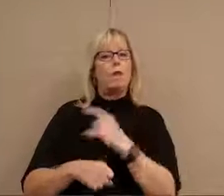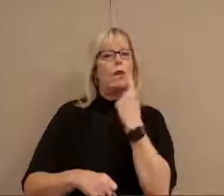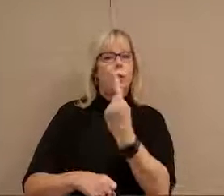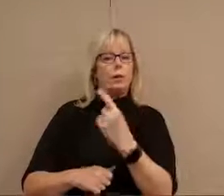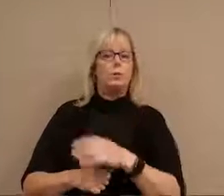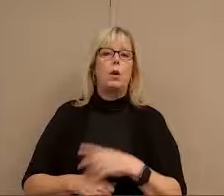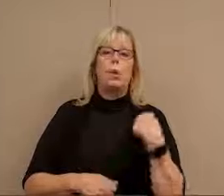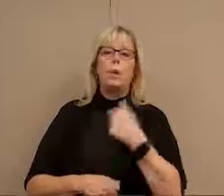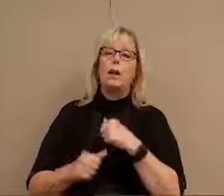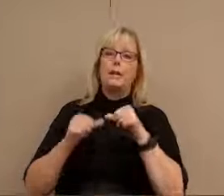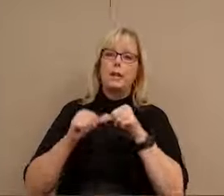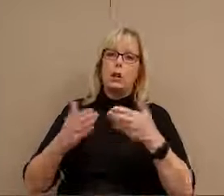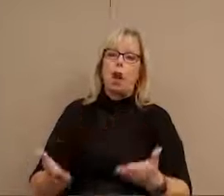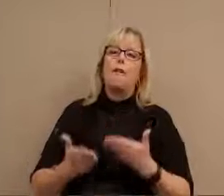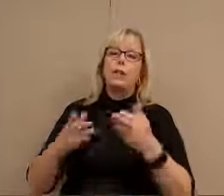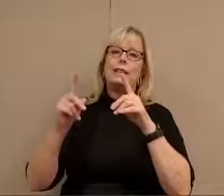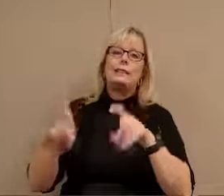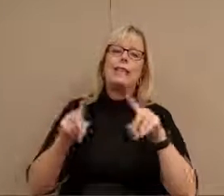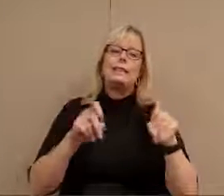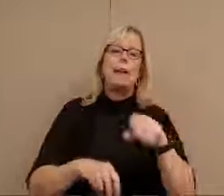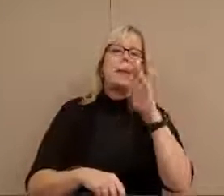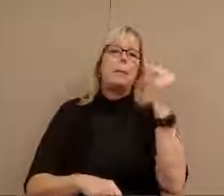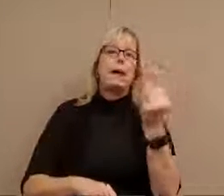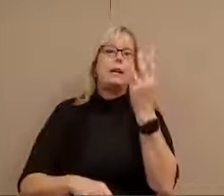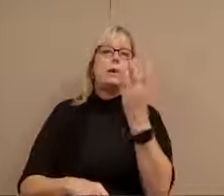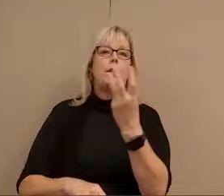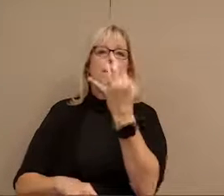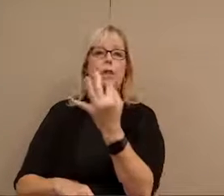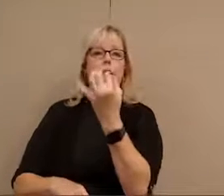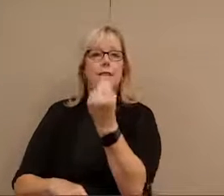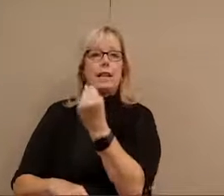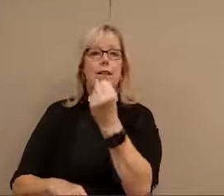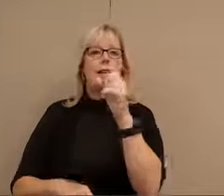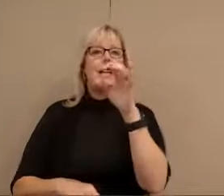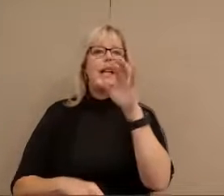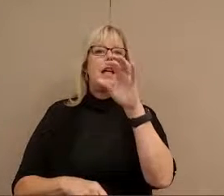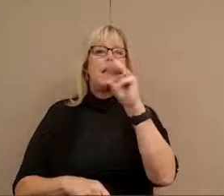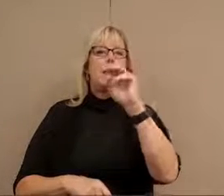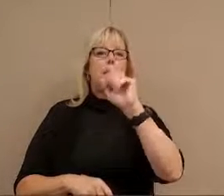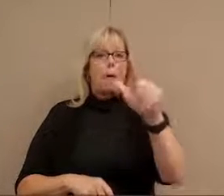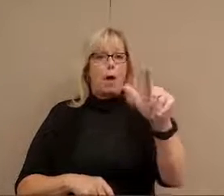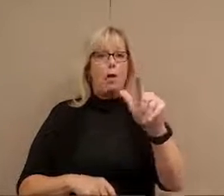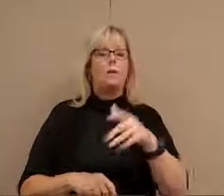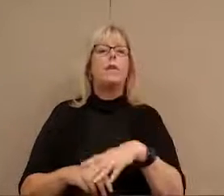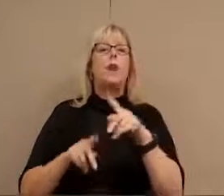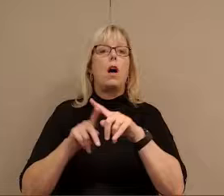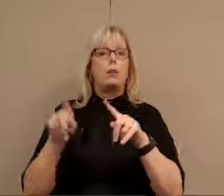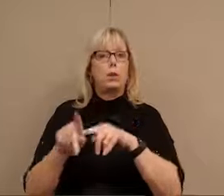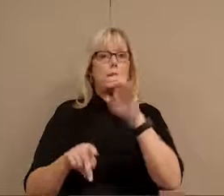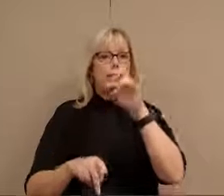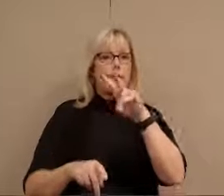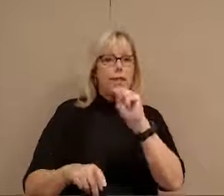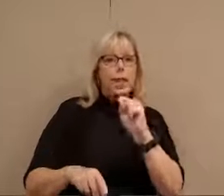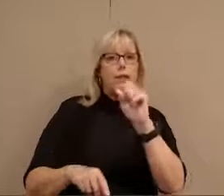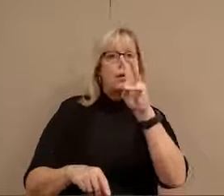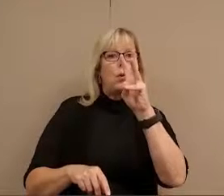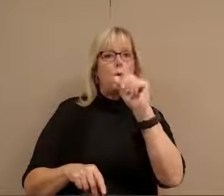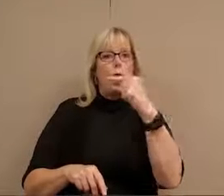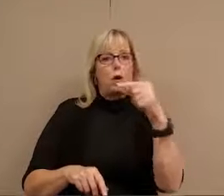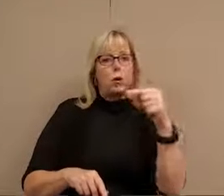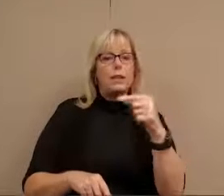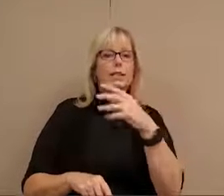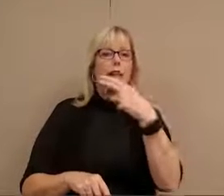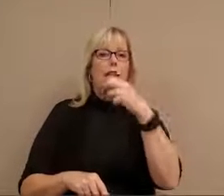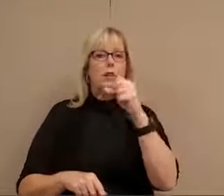offer testing Monday, Wednesday, Friday, Saturday at St. Clair Square in Fairview Heights. In addition, Walgreens, CVS, MedExpress,